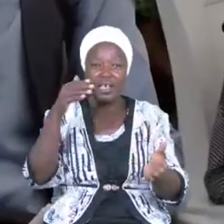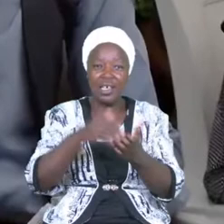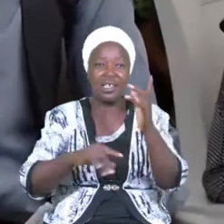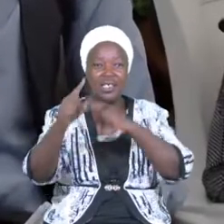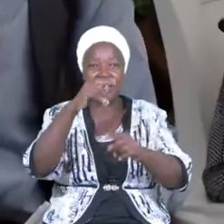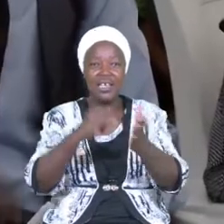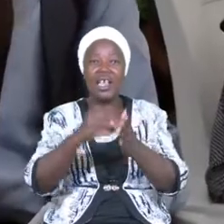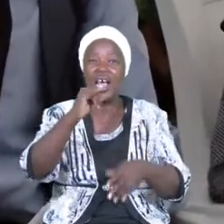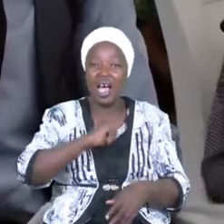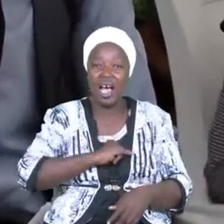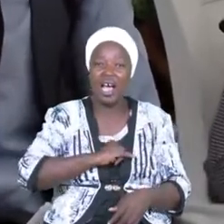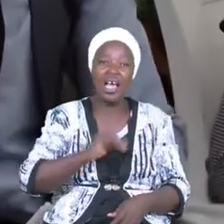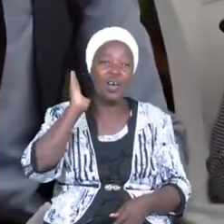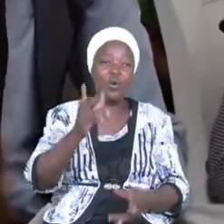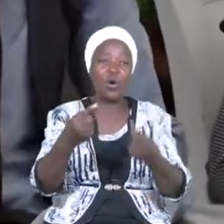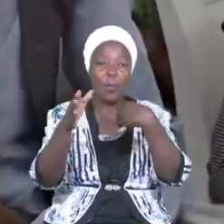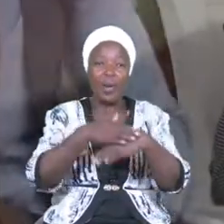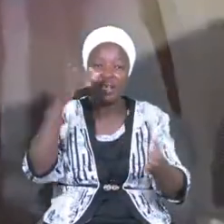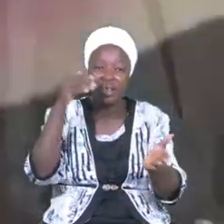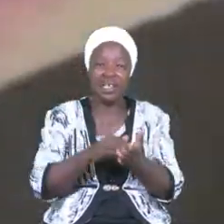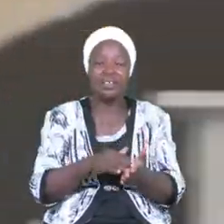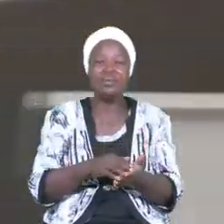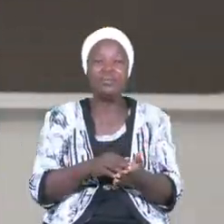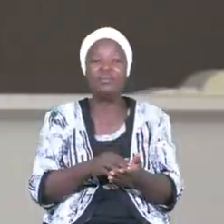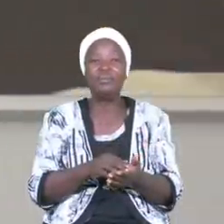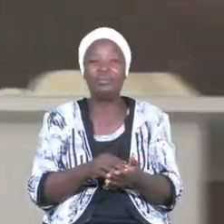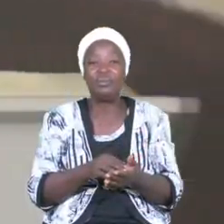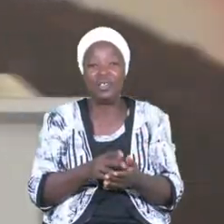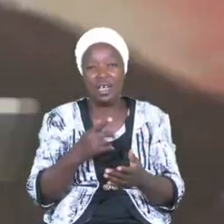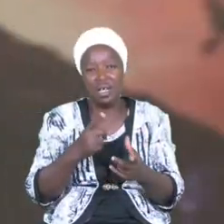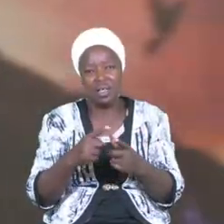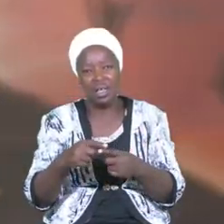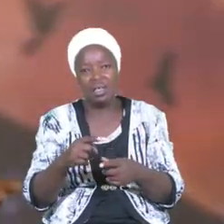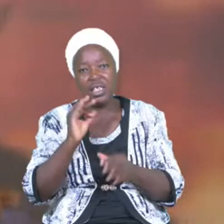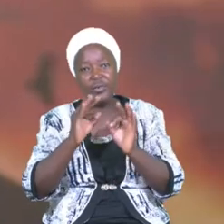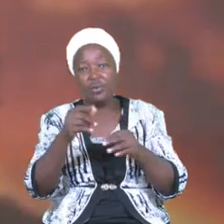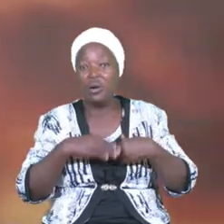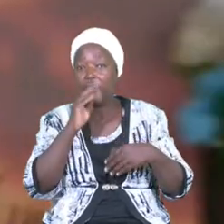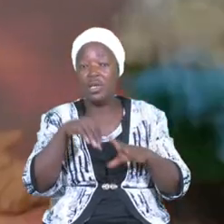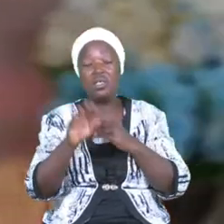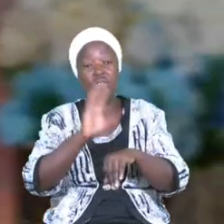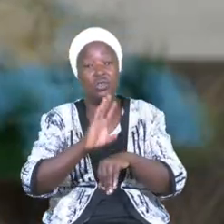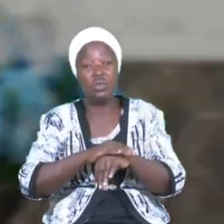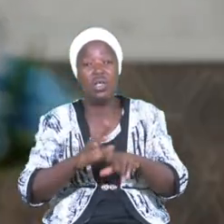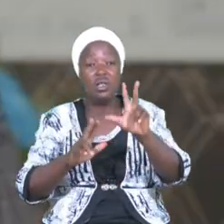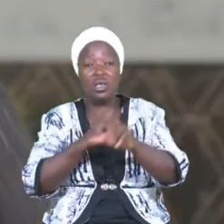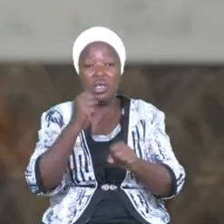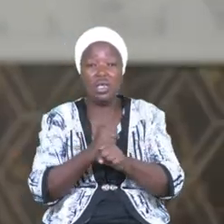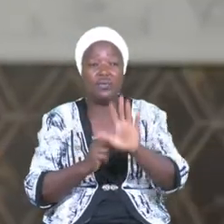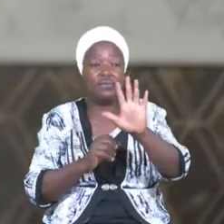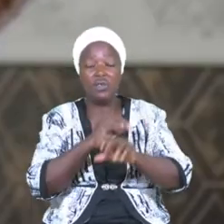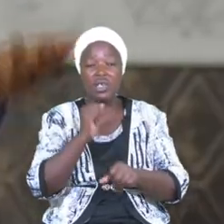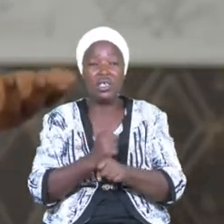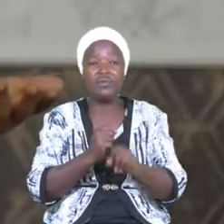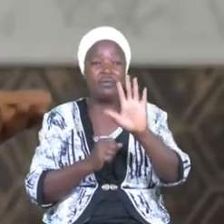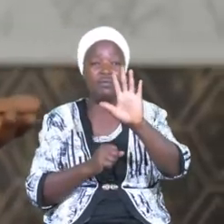back again. And then if you have been in the church 3 years, 4 years, 5 years, you